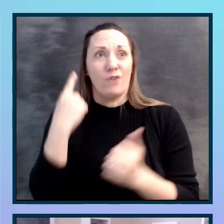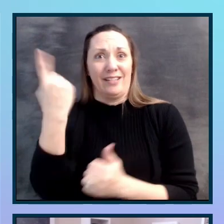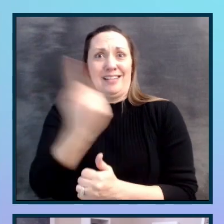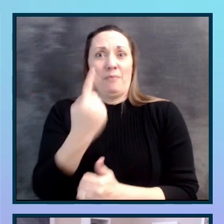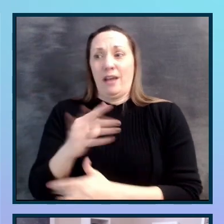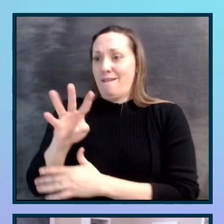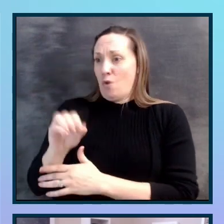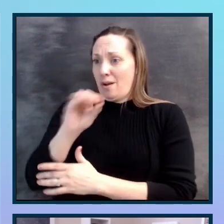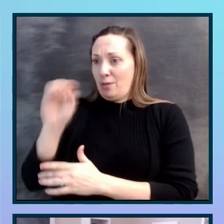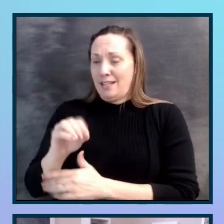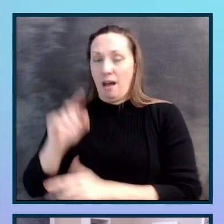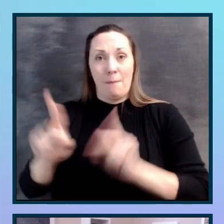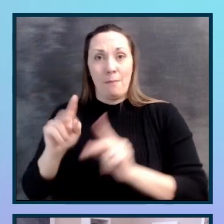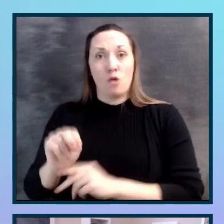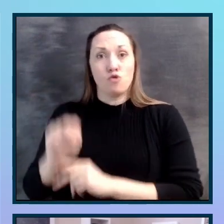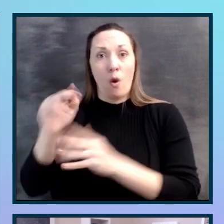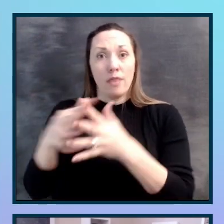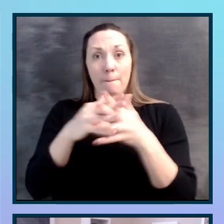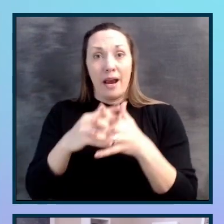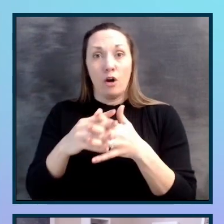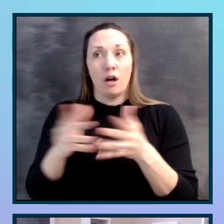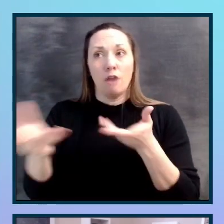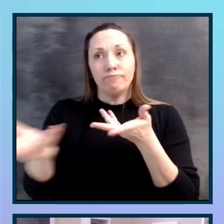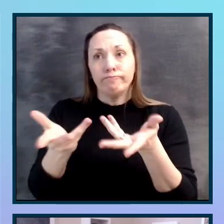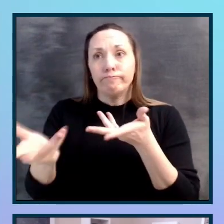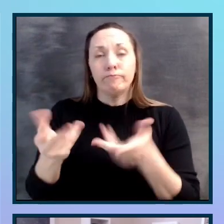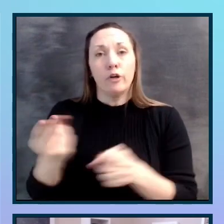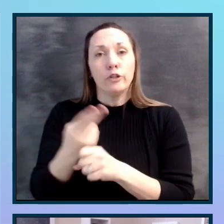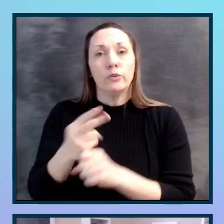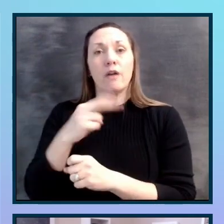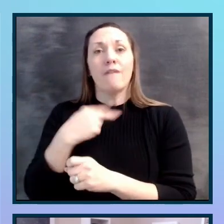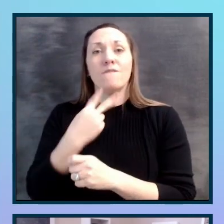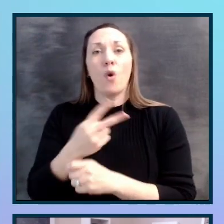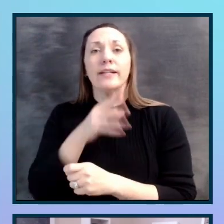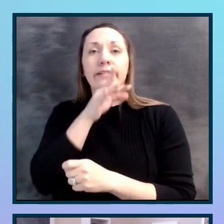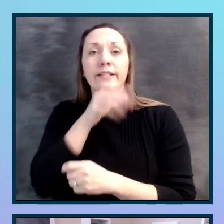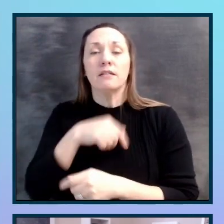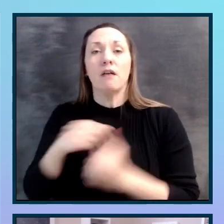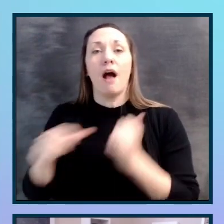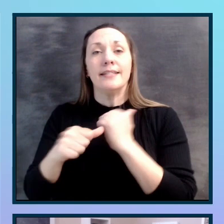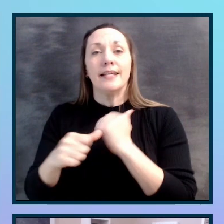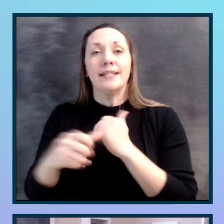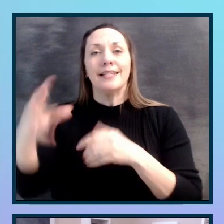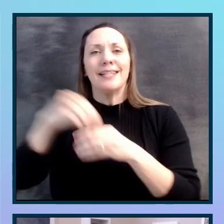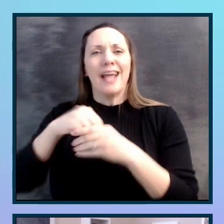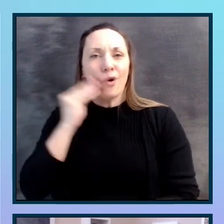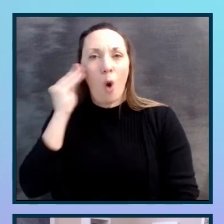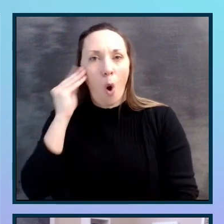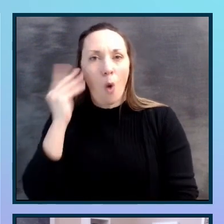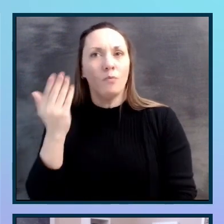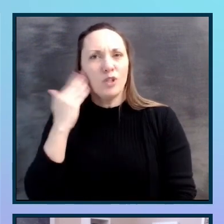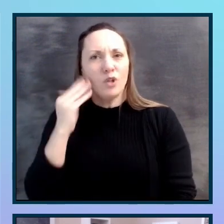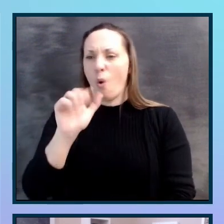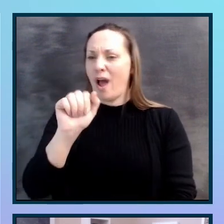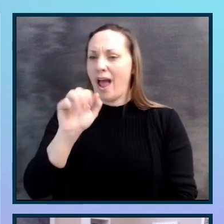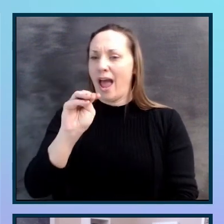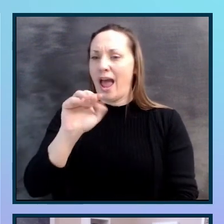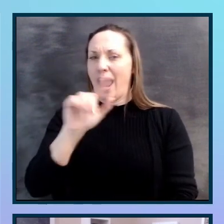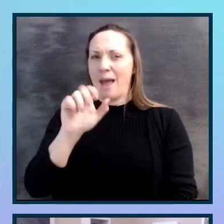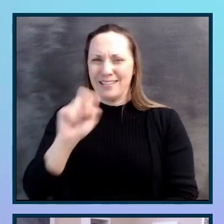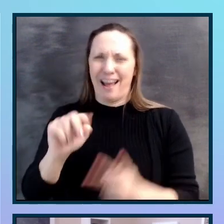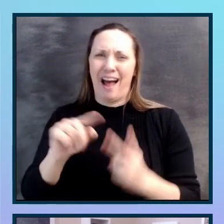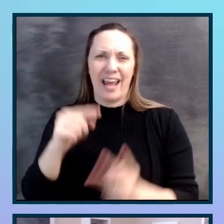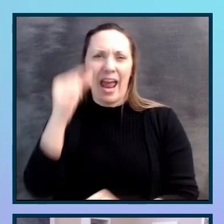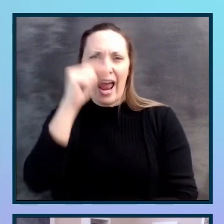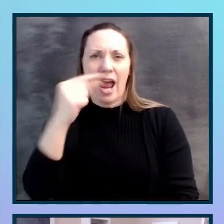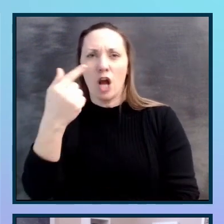North America are interacting with their voice assistants in the home. So the Amazons and the Googles